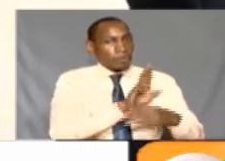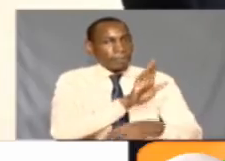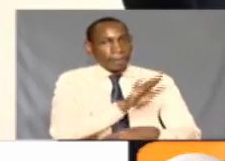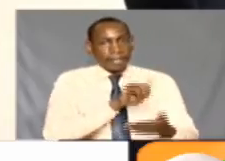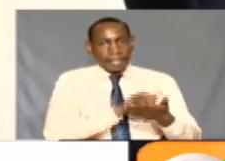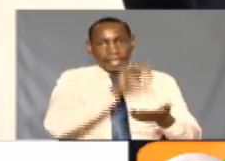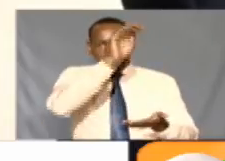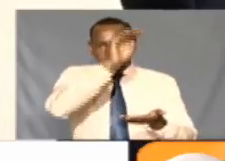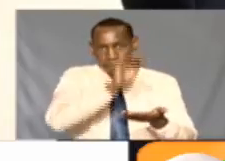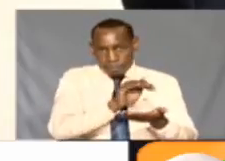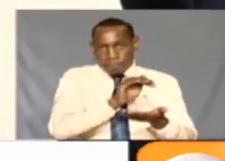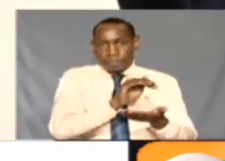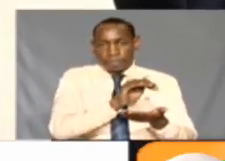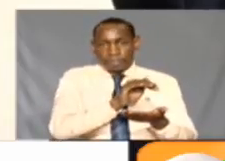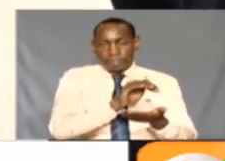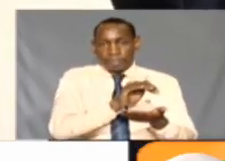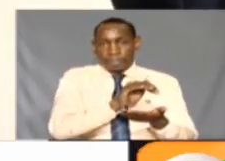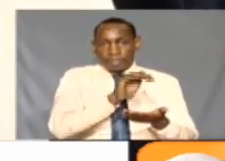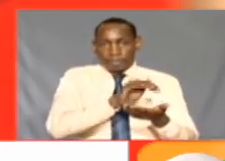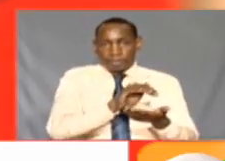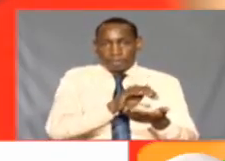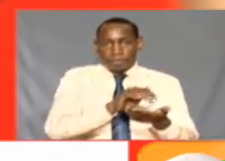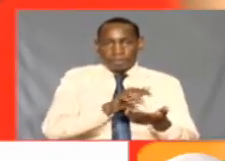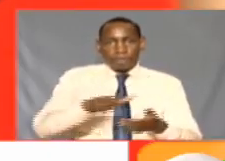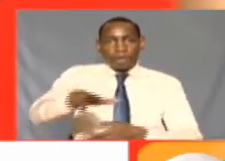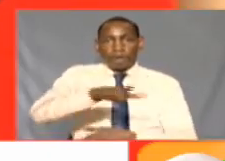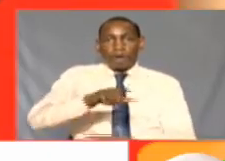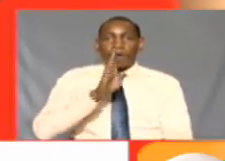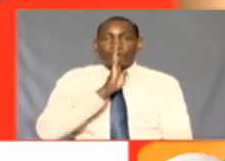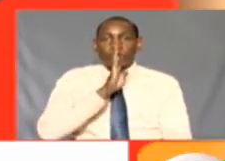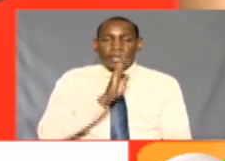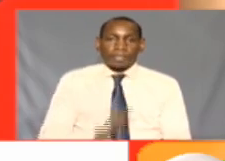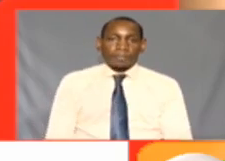being cut to reduce the domestic borrowing.